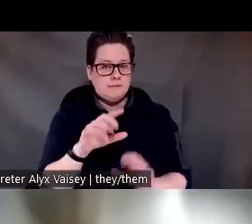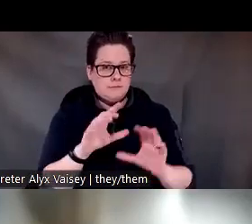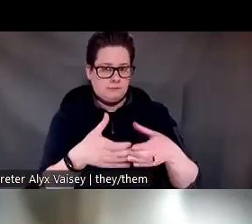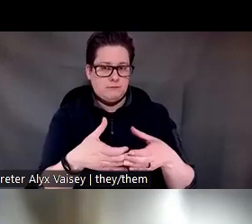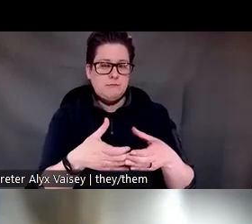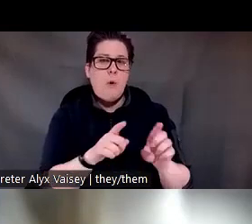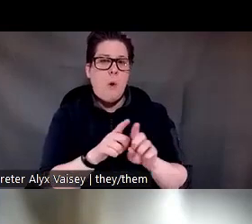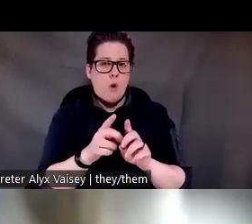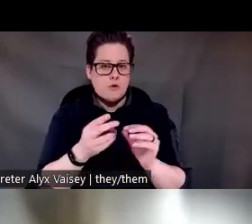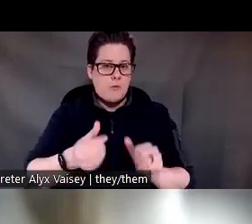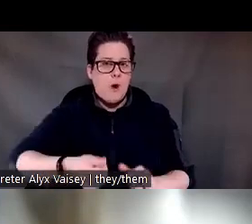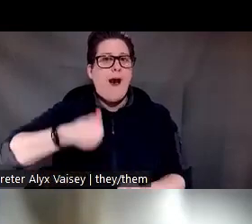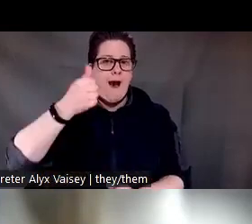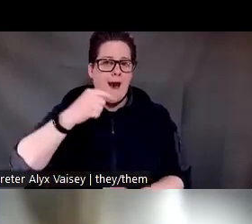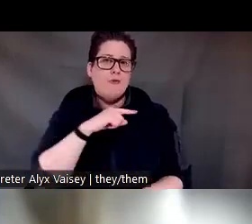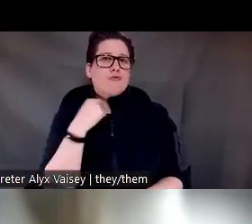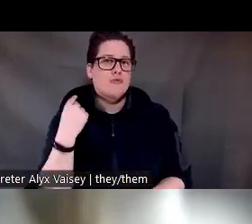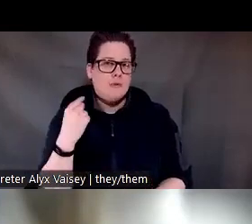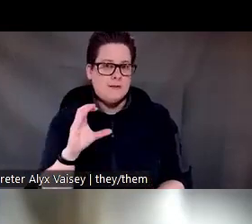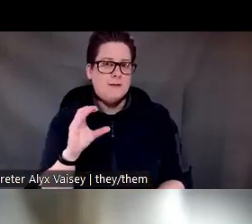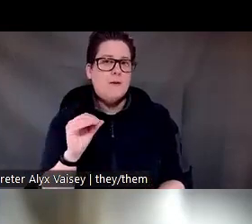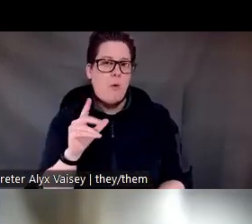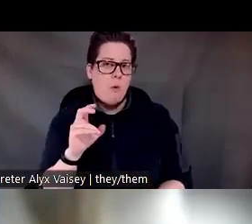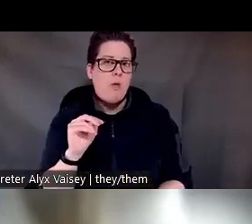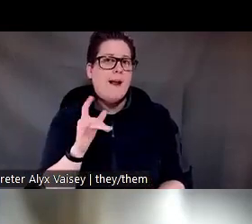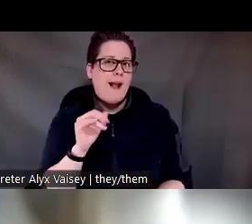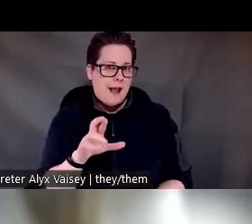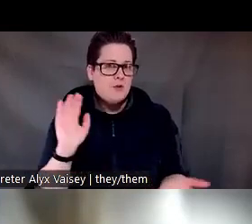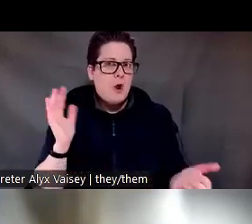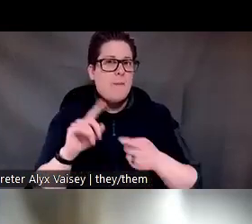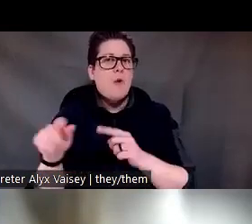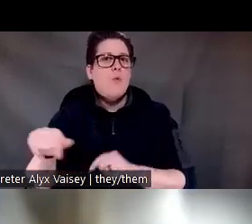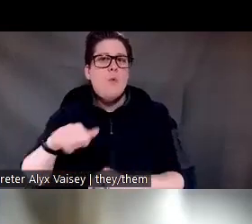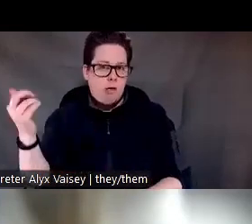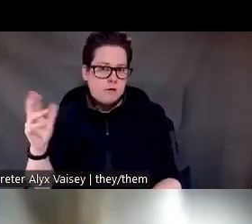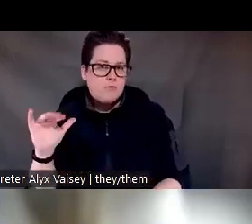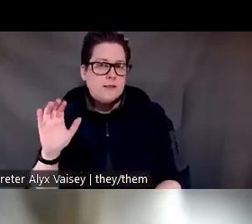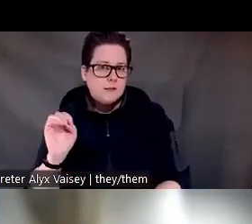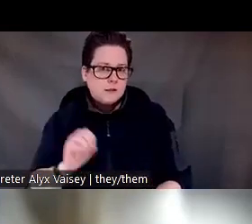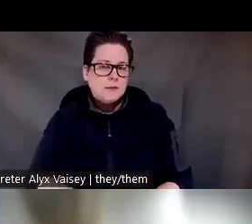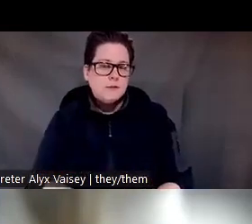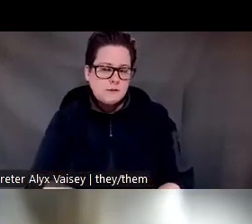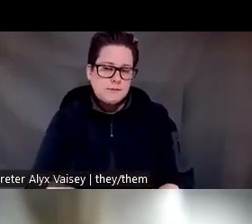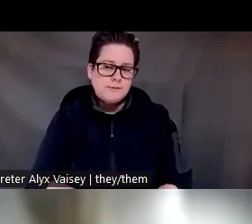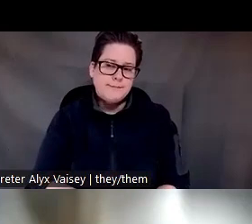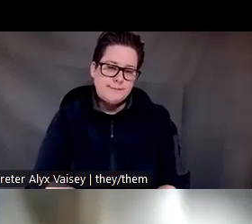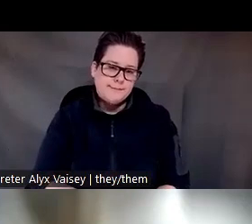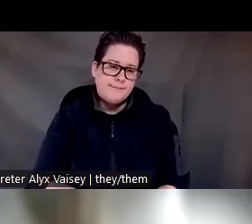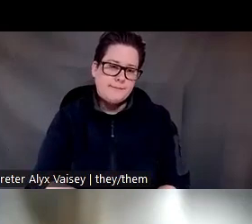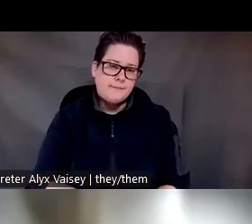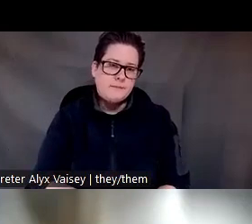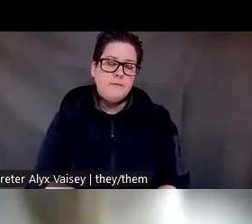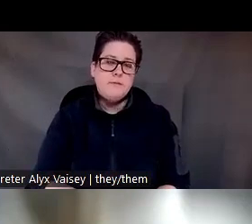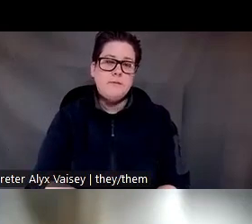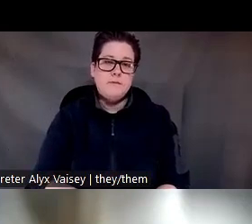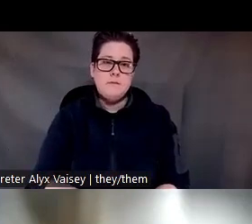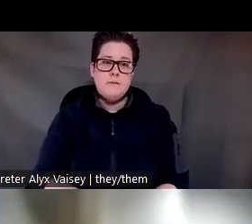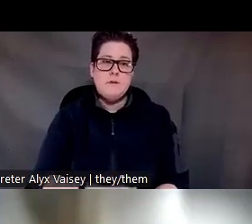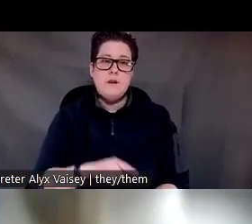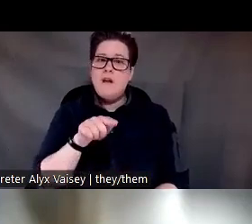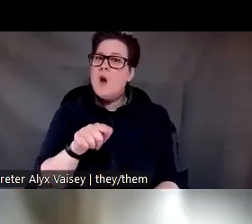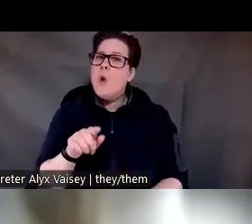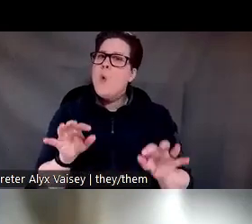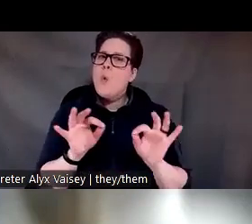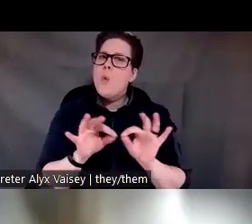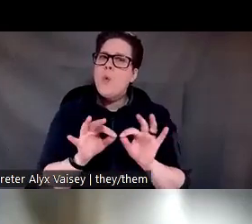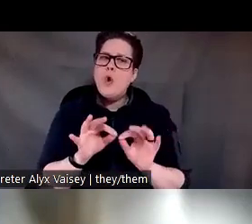getting colorectal cancer is higher than that of other races in America. These facts are worth keeping in